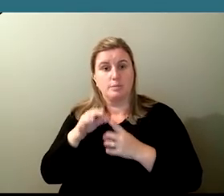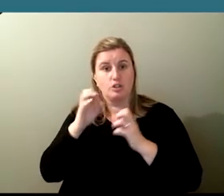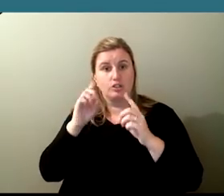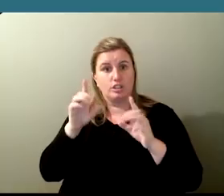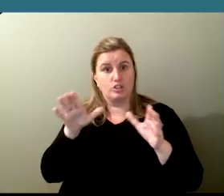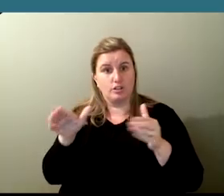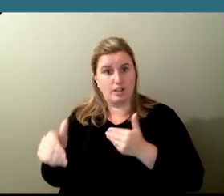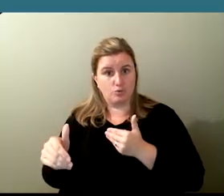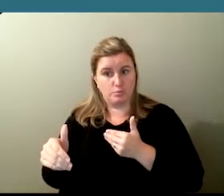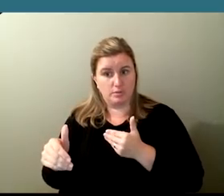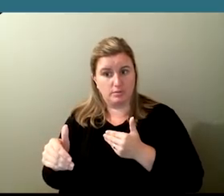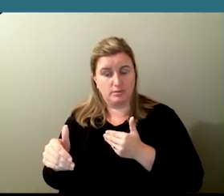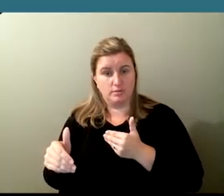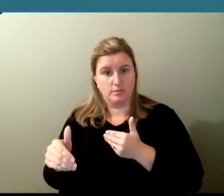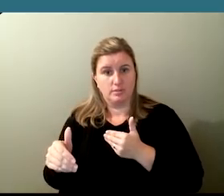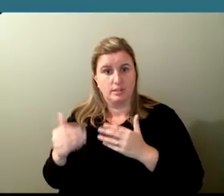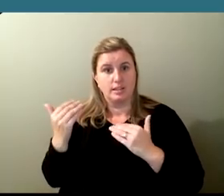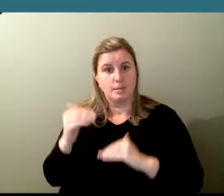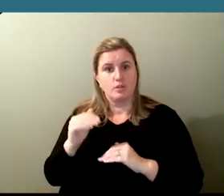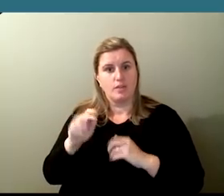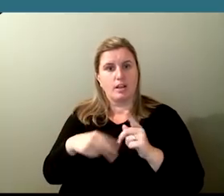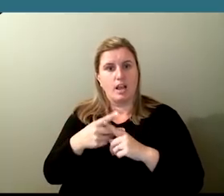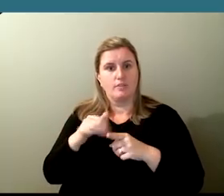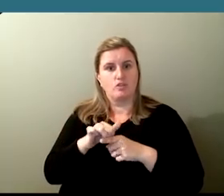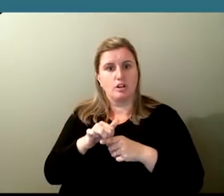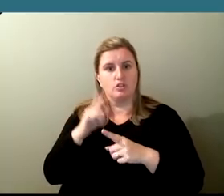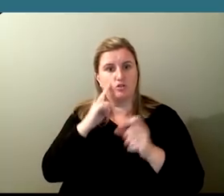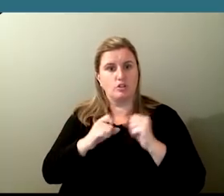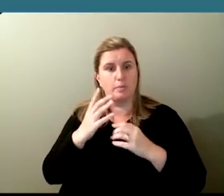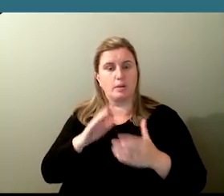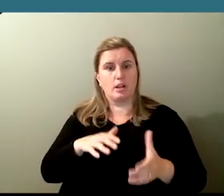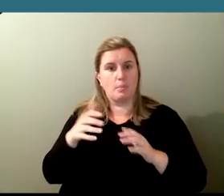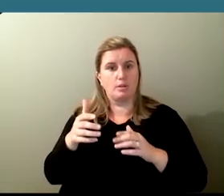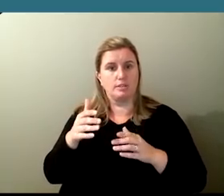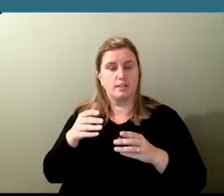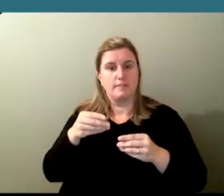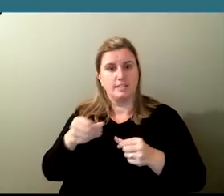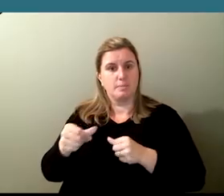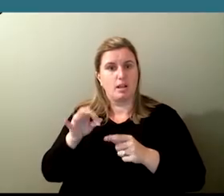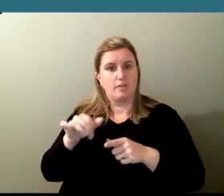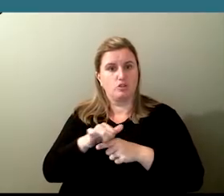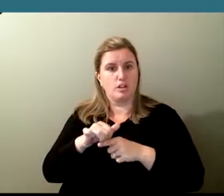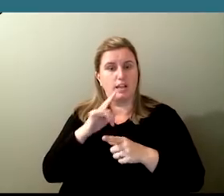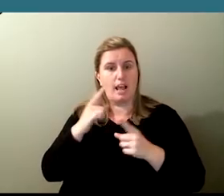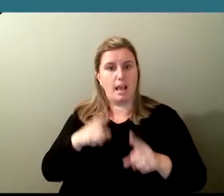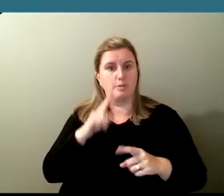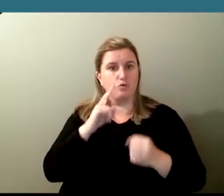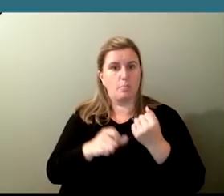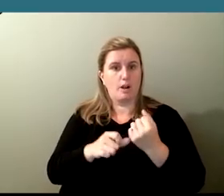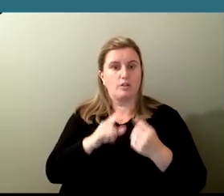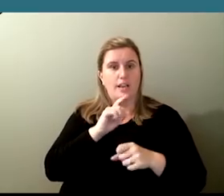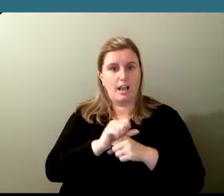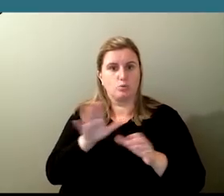classrooms, implementation of these kinds of training strategies may actually compromise the feasibility of training that happens for paraeducators in the actual